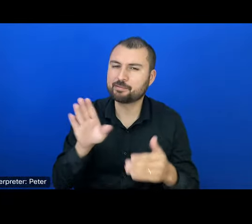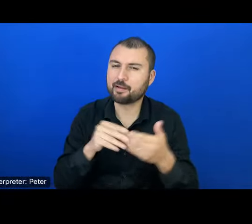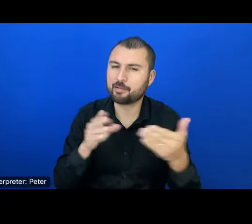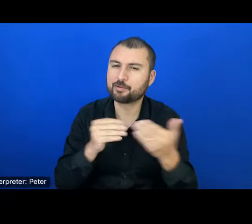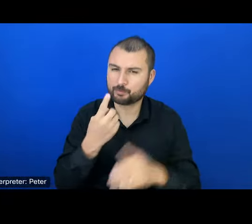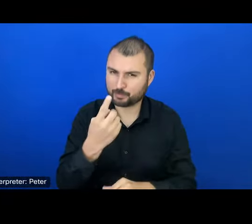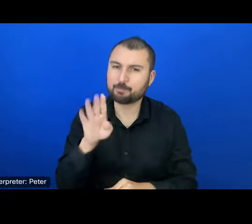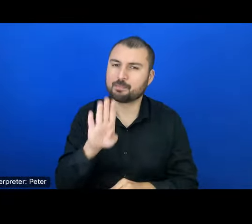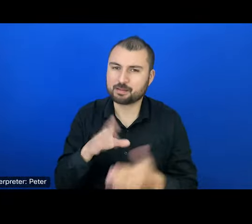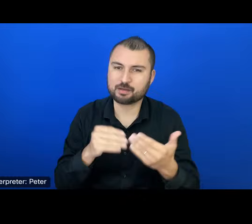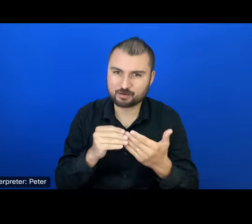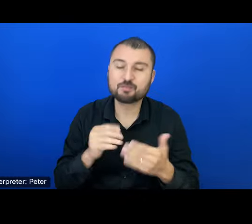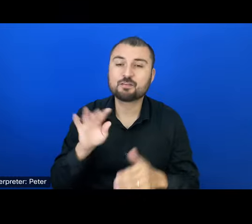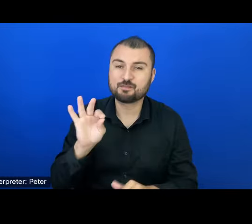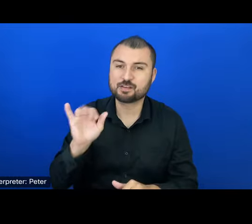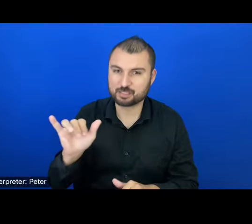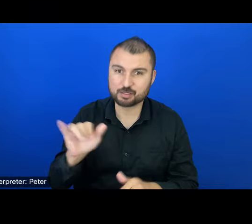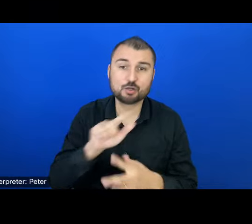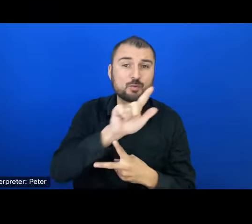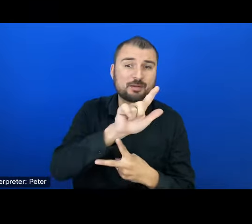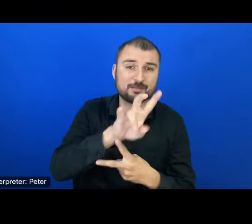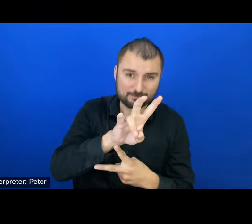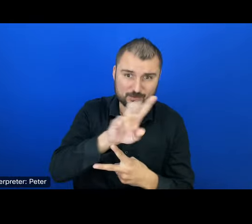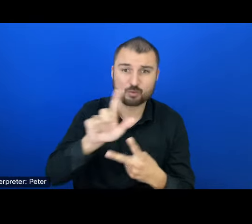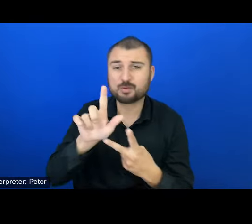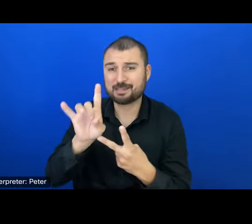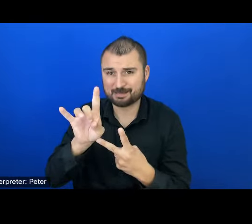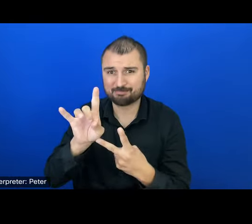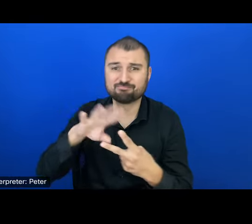of 2027 and 2028.